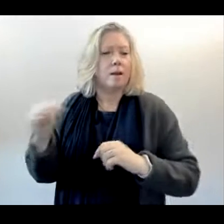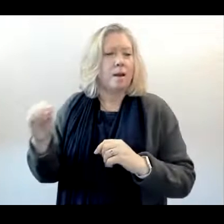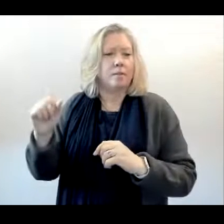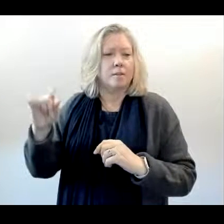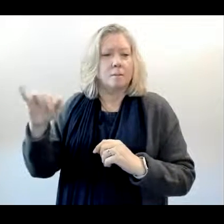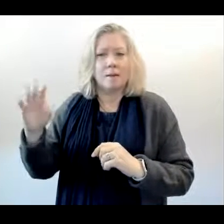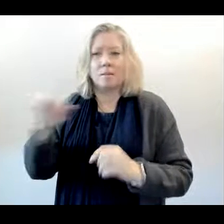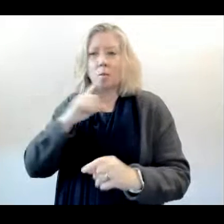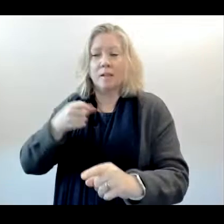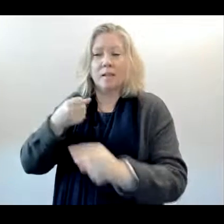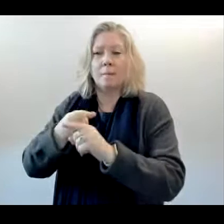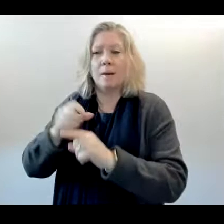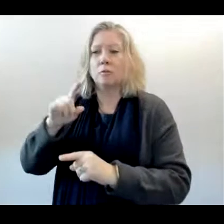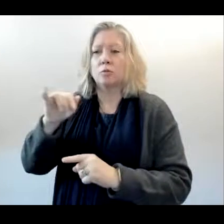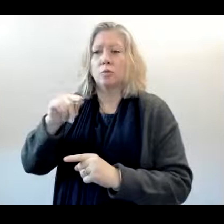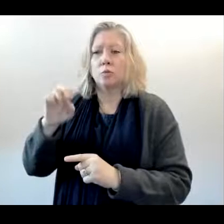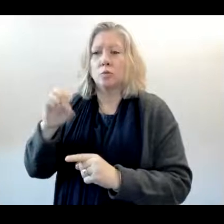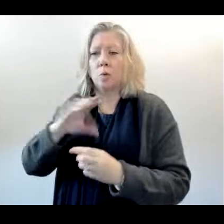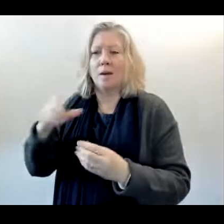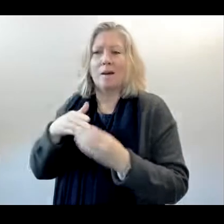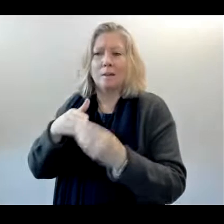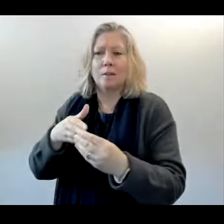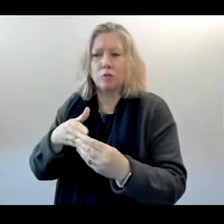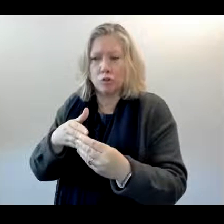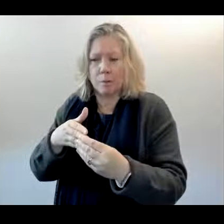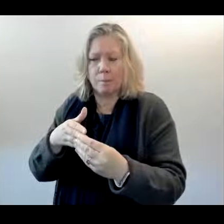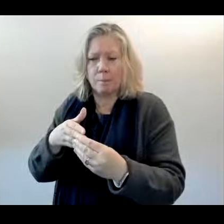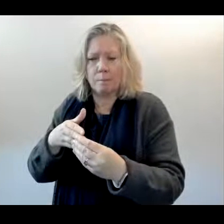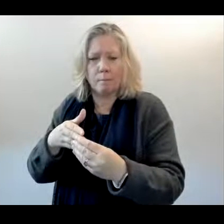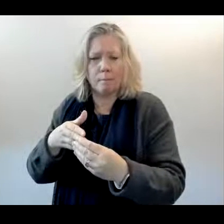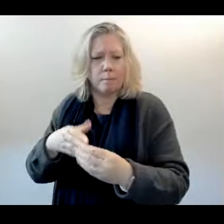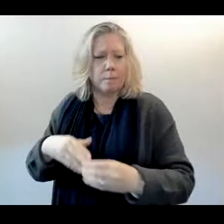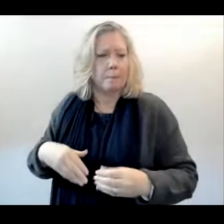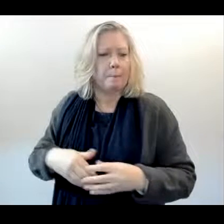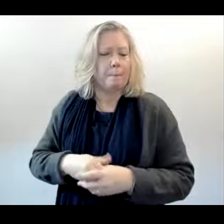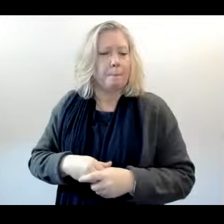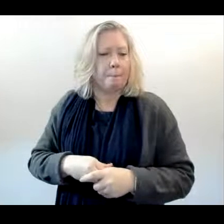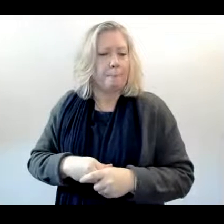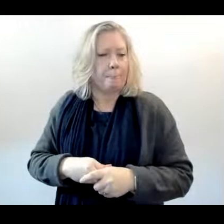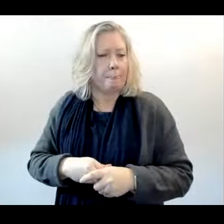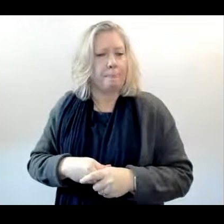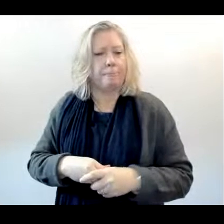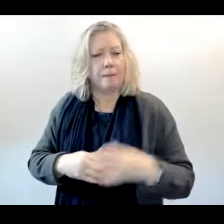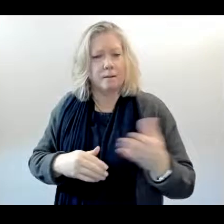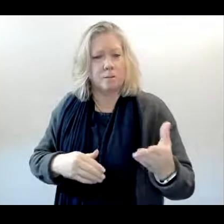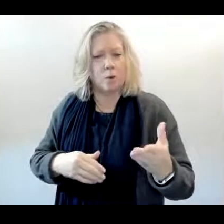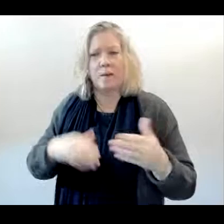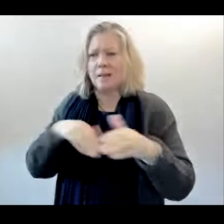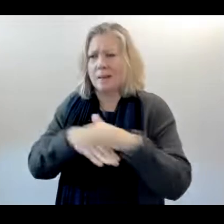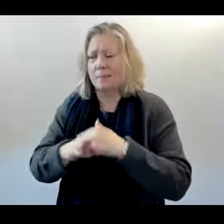an organization, as well as leadership, obviously, with him coming in an organizational